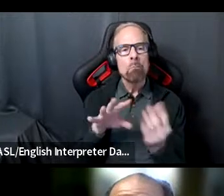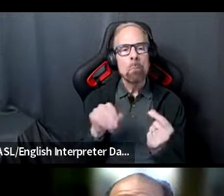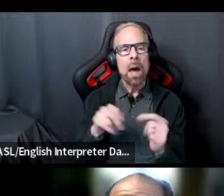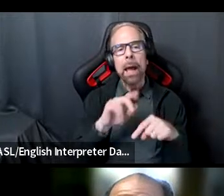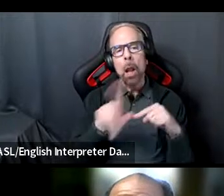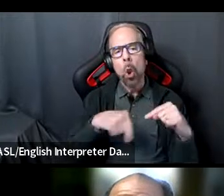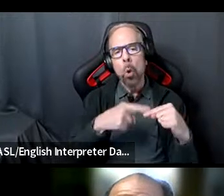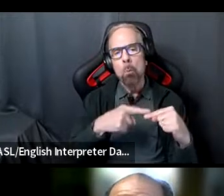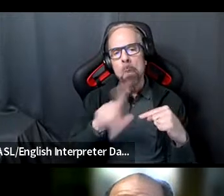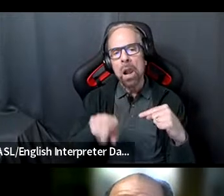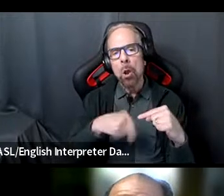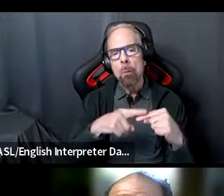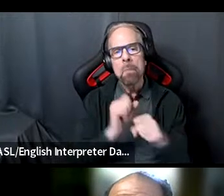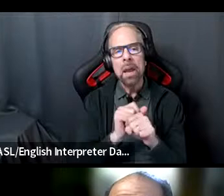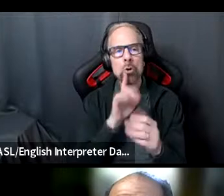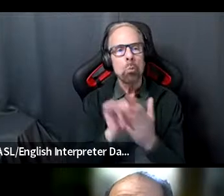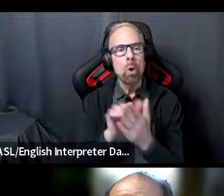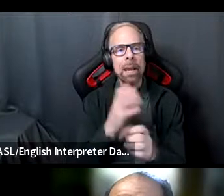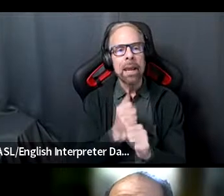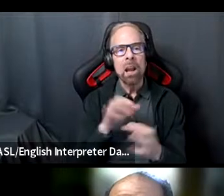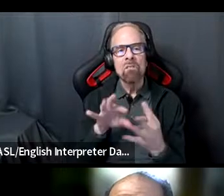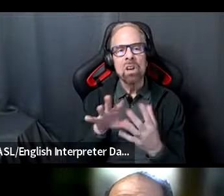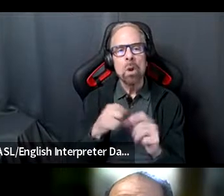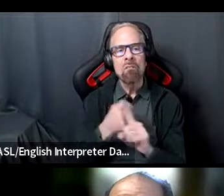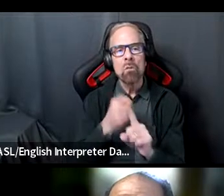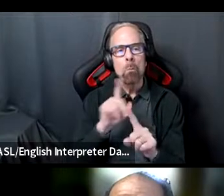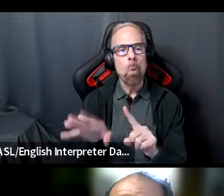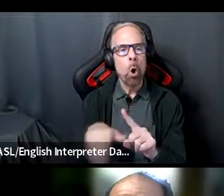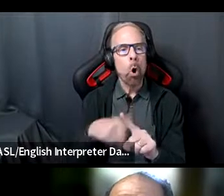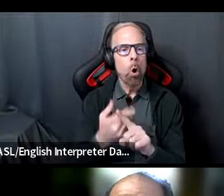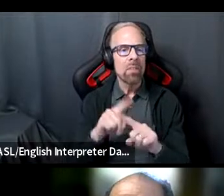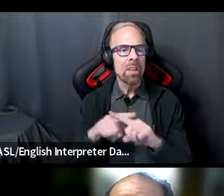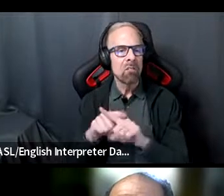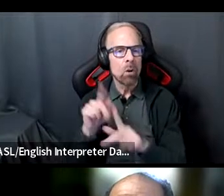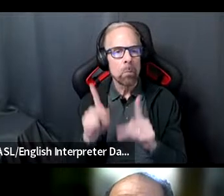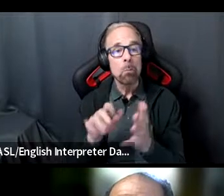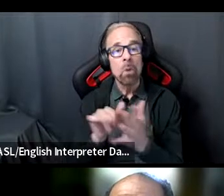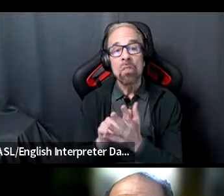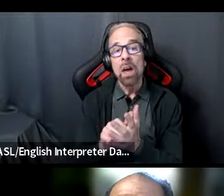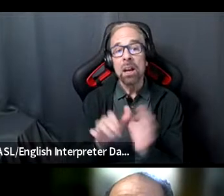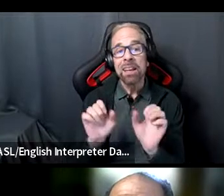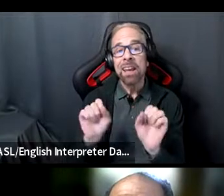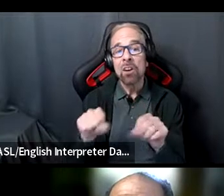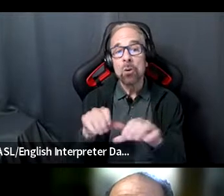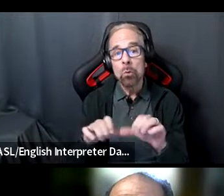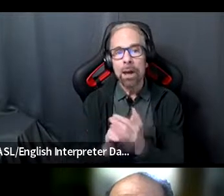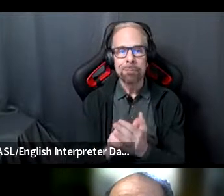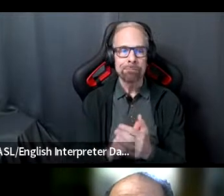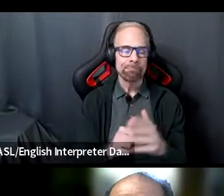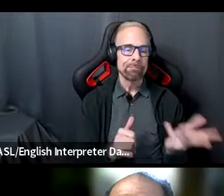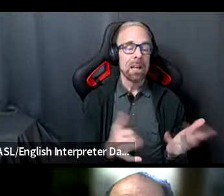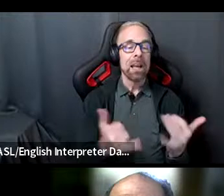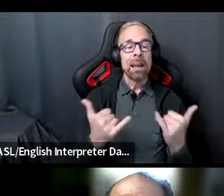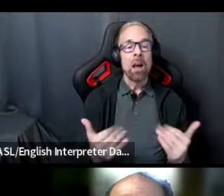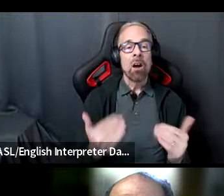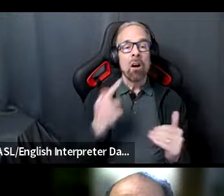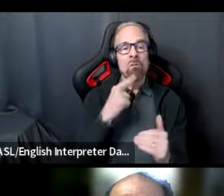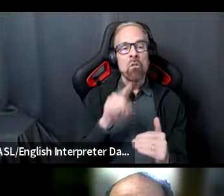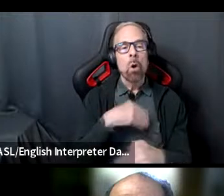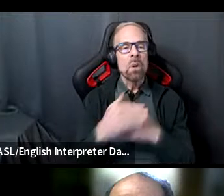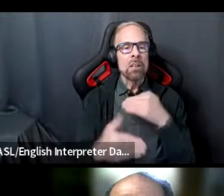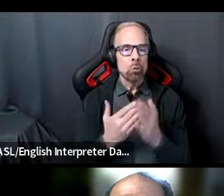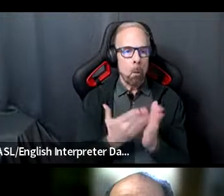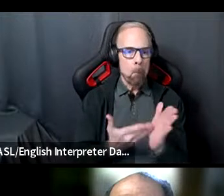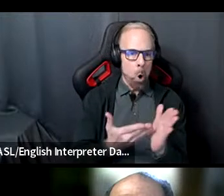ensure that we get the input from all the different folks we want to make sure are able to. And so for a little procedural piece